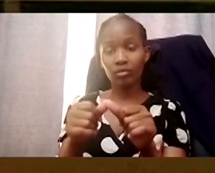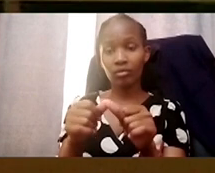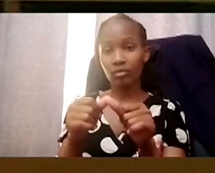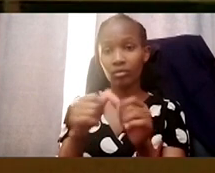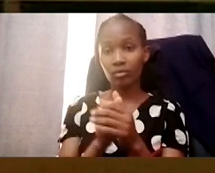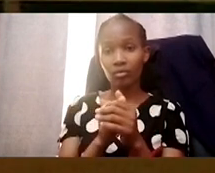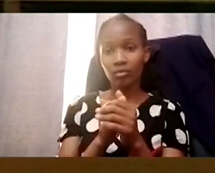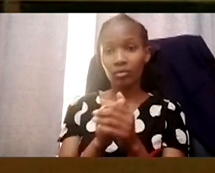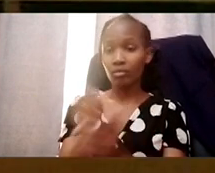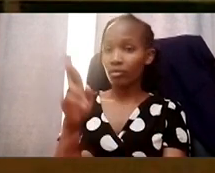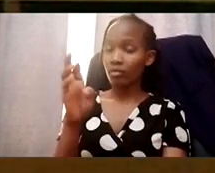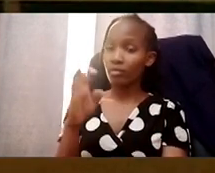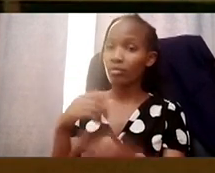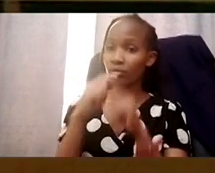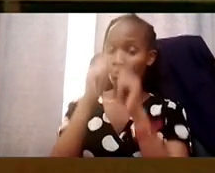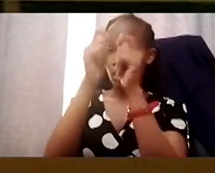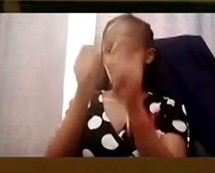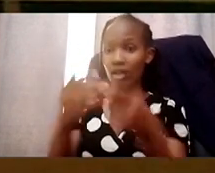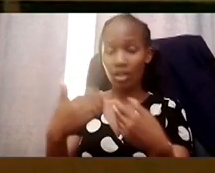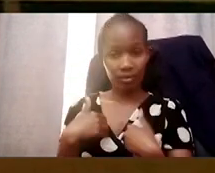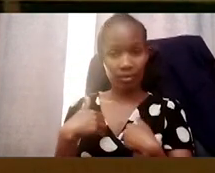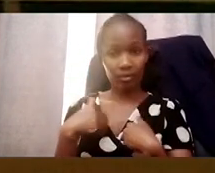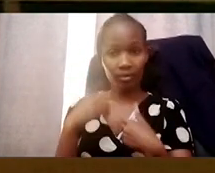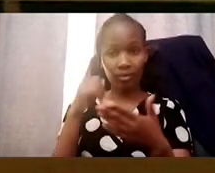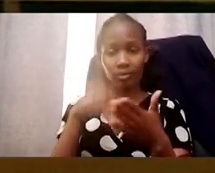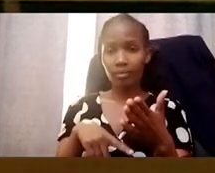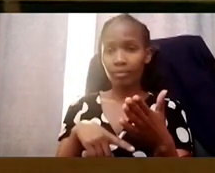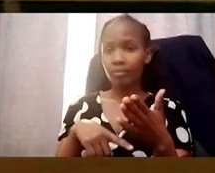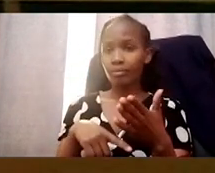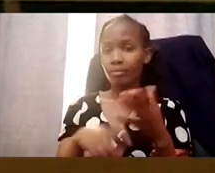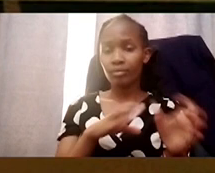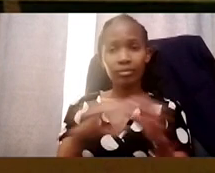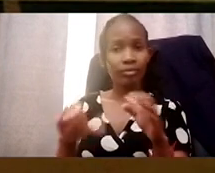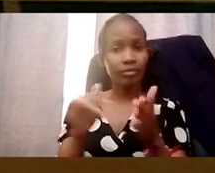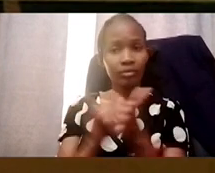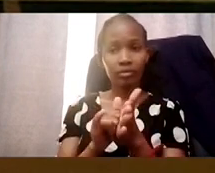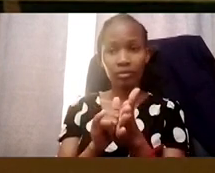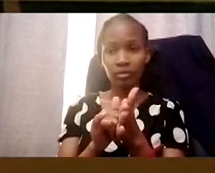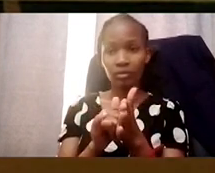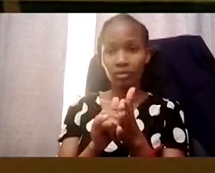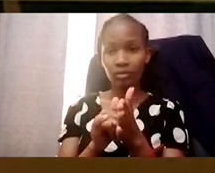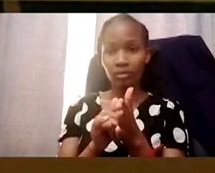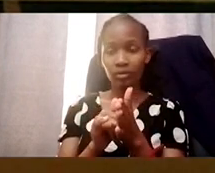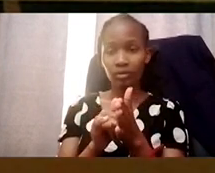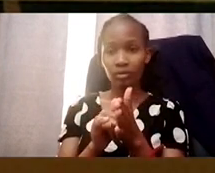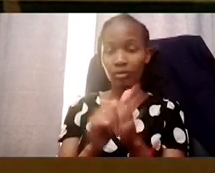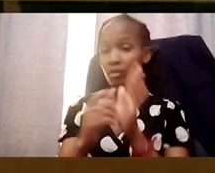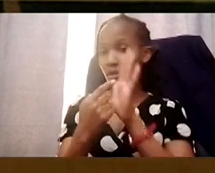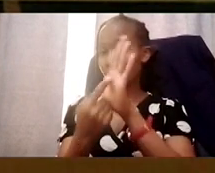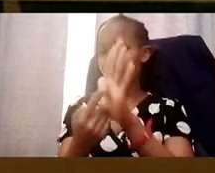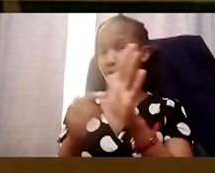Refugees are very talented. What we are set out to do in that platform to showcase that what they can